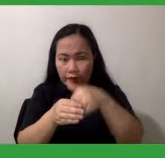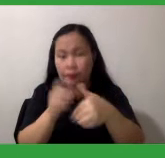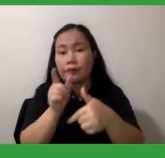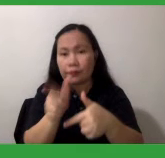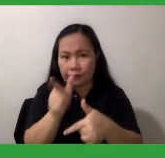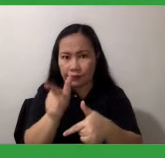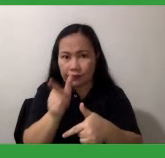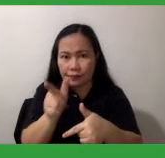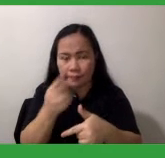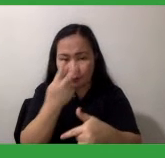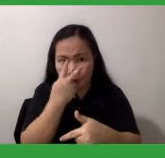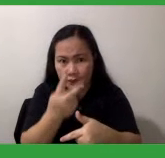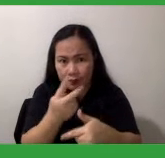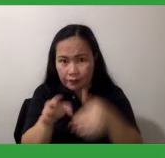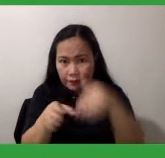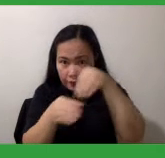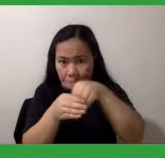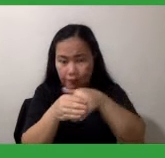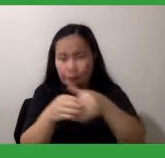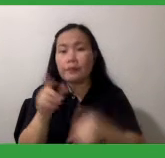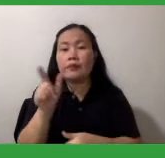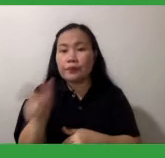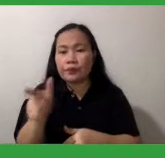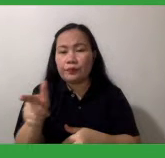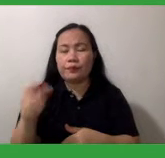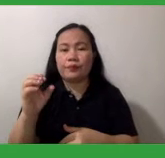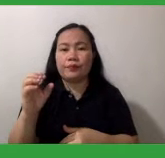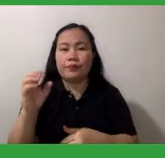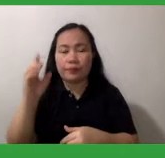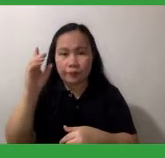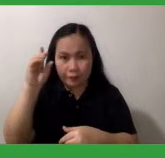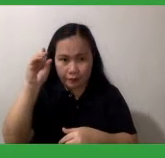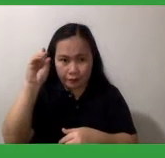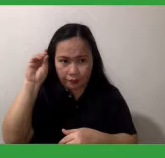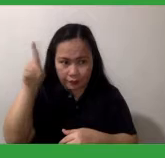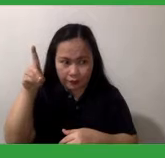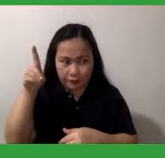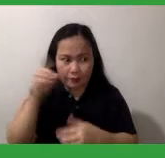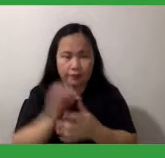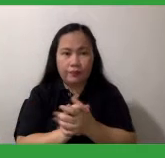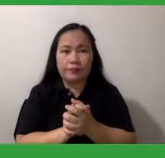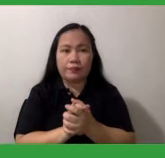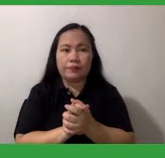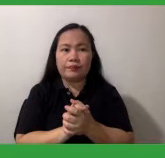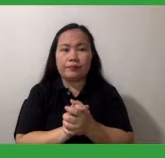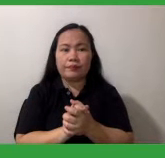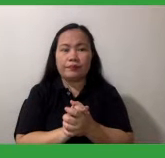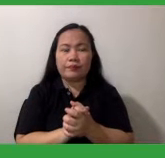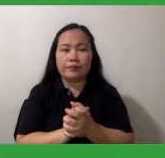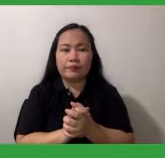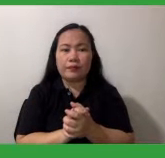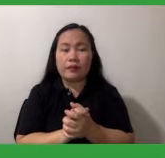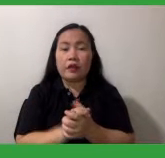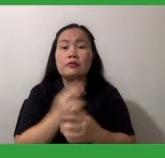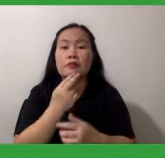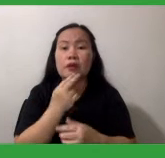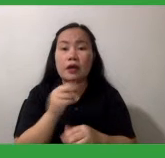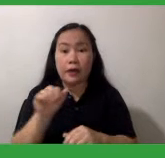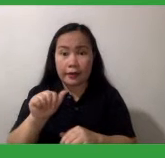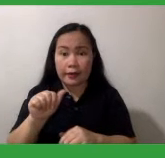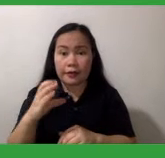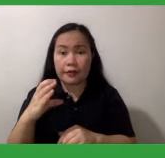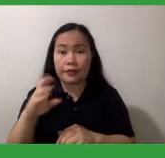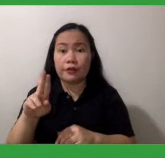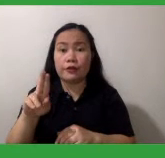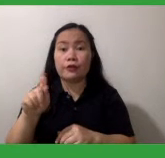the inner scale, which is 20, therefore angle MAB has the measure of 20 degrees. This